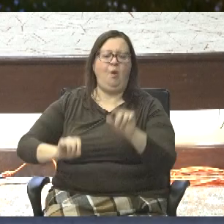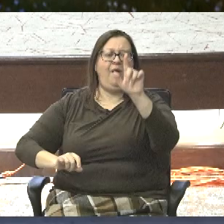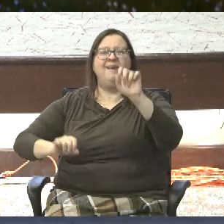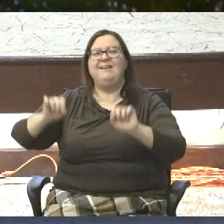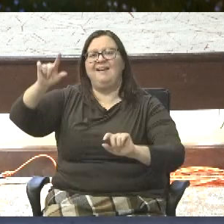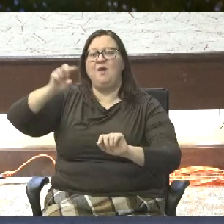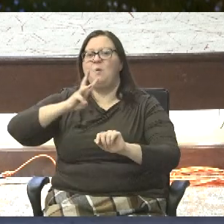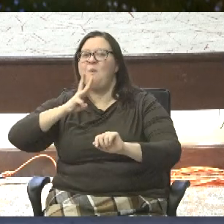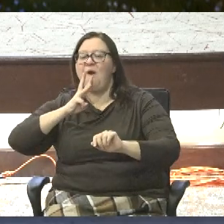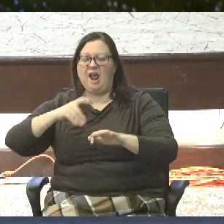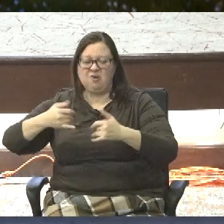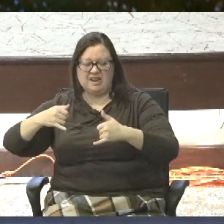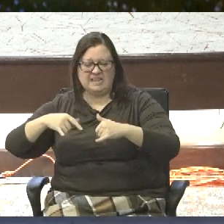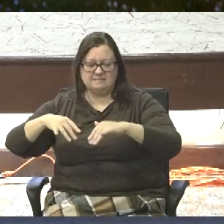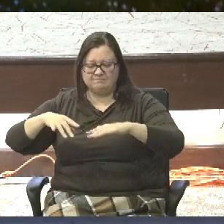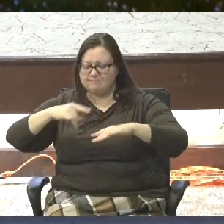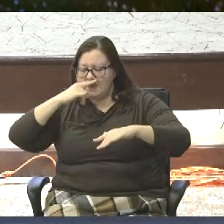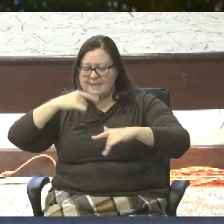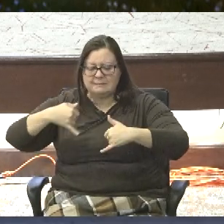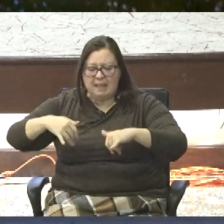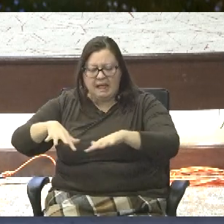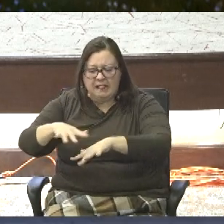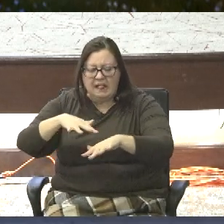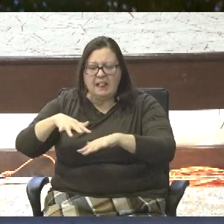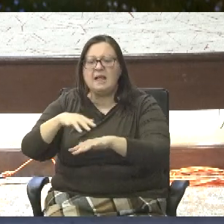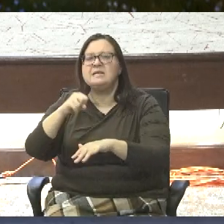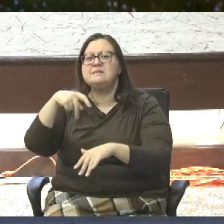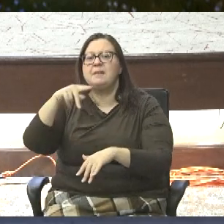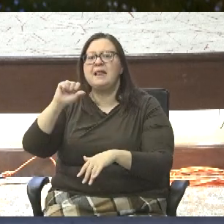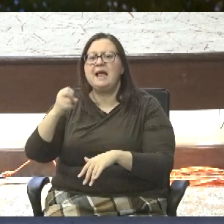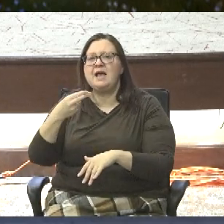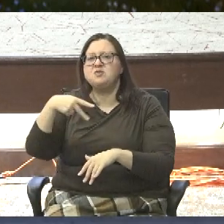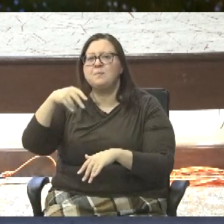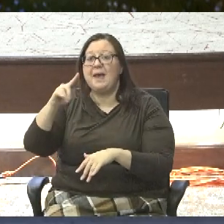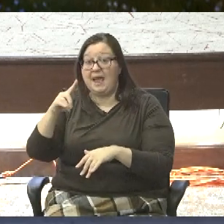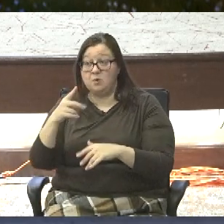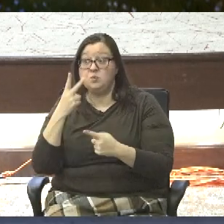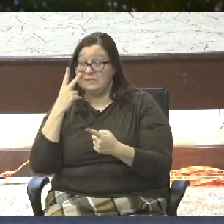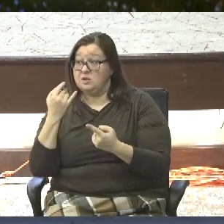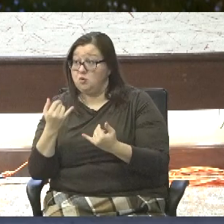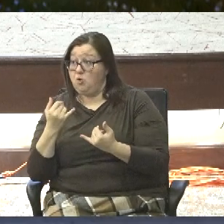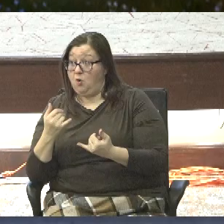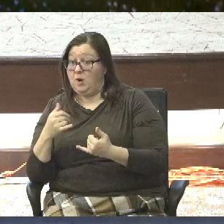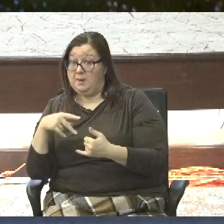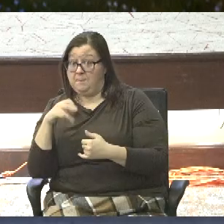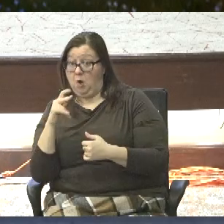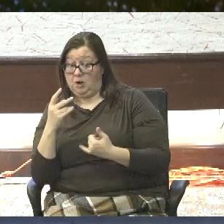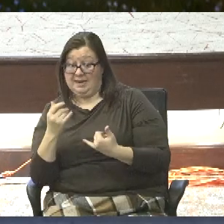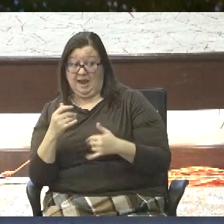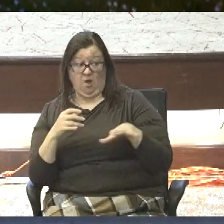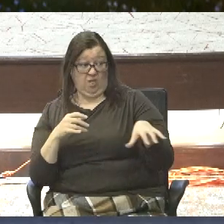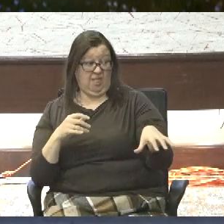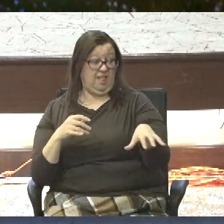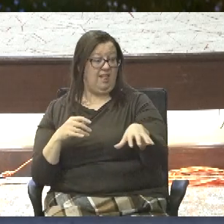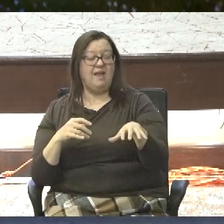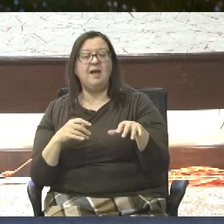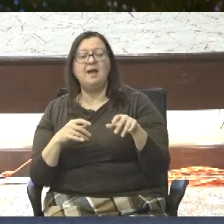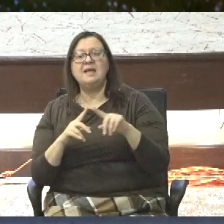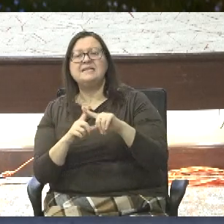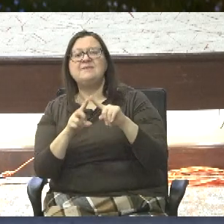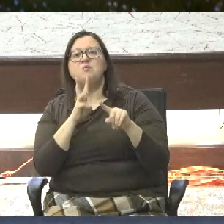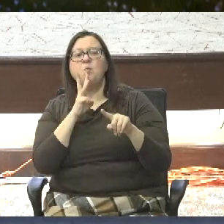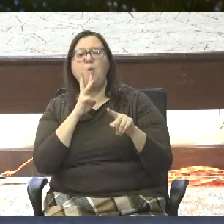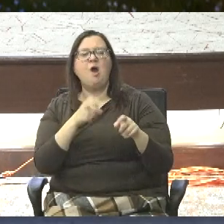water feature, and that splash pad is a term that we use for what we have in our current parks and our neighborhood parks, with some different